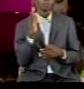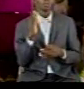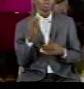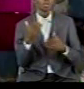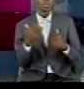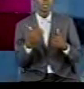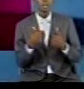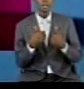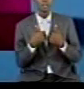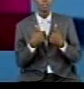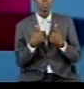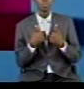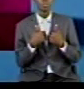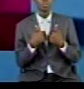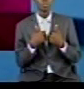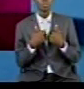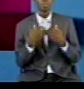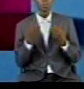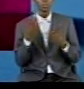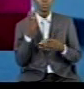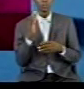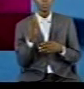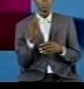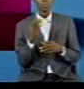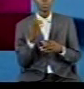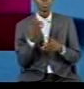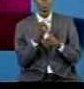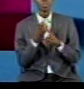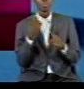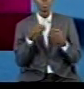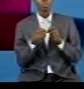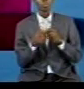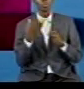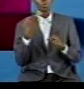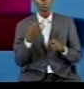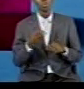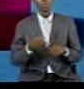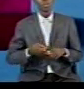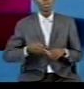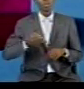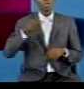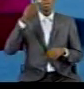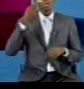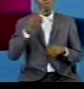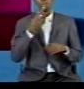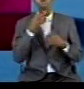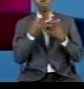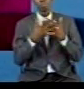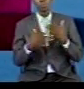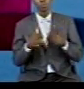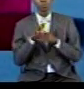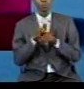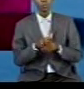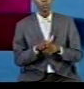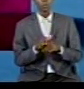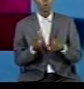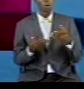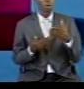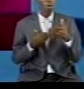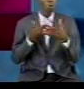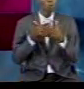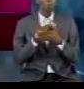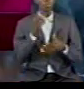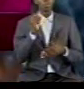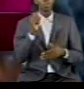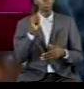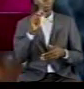couple of testimonies from high blood pressure to what was like stroke and she couldn't use her body so many